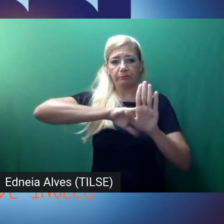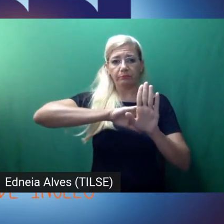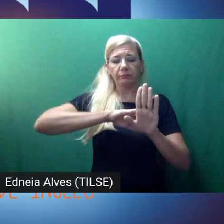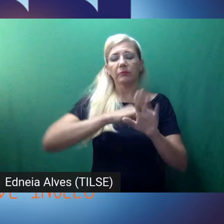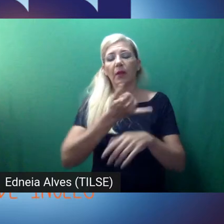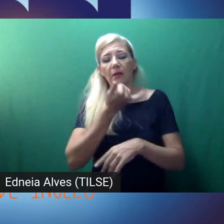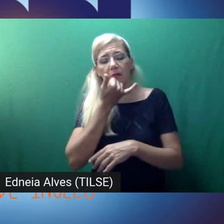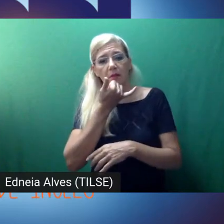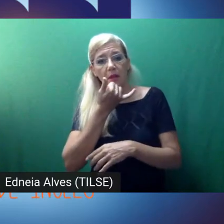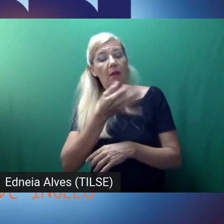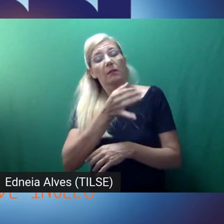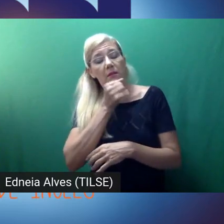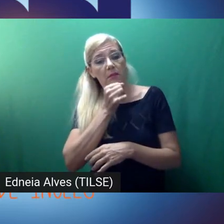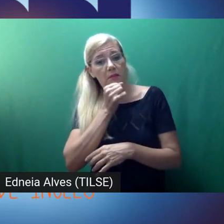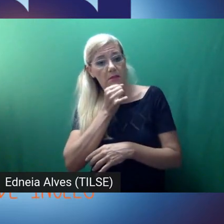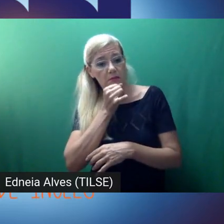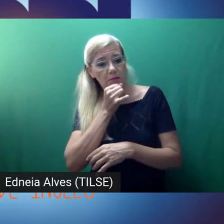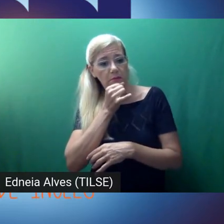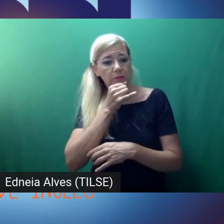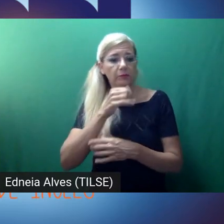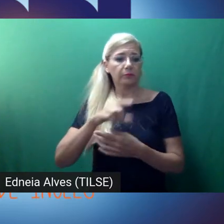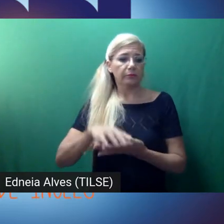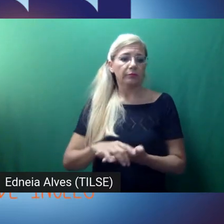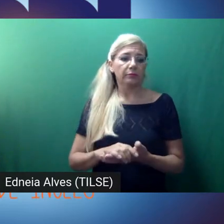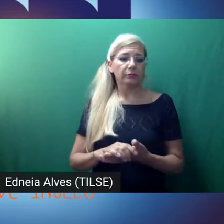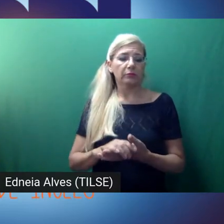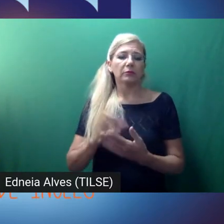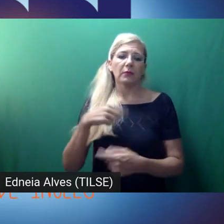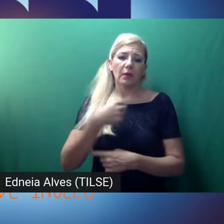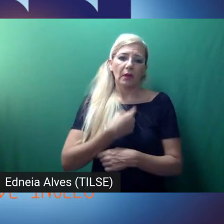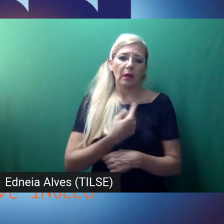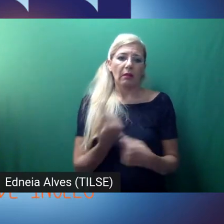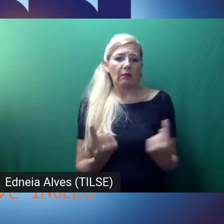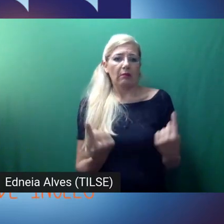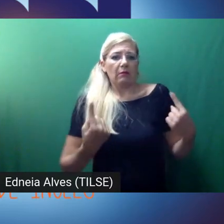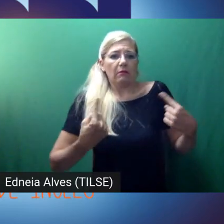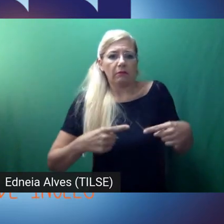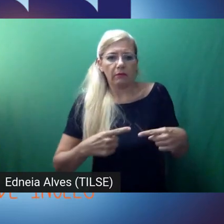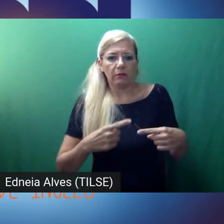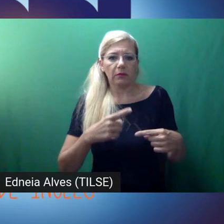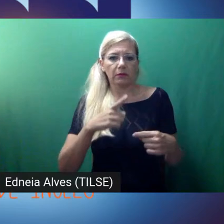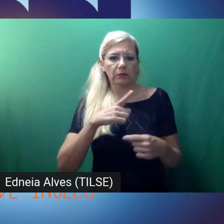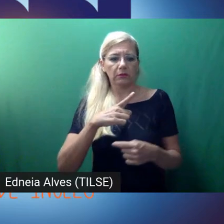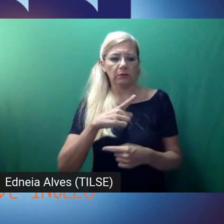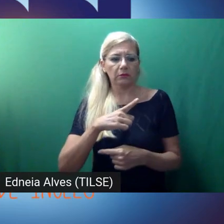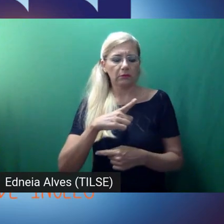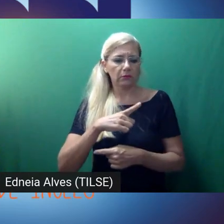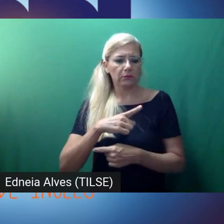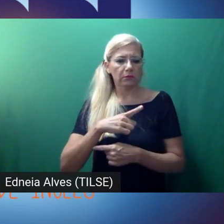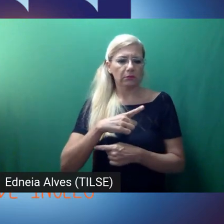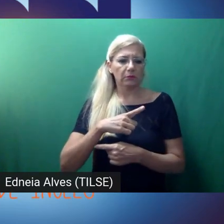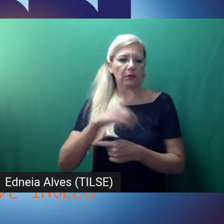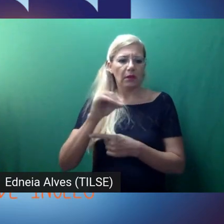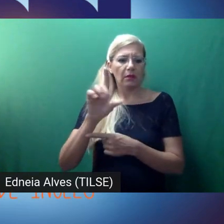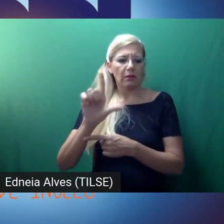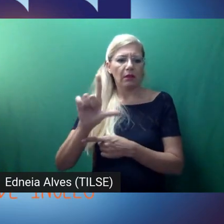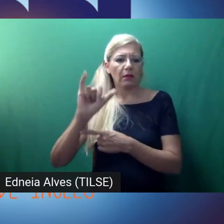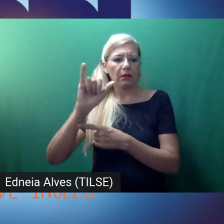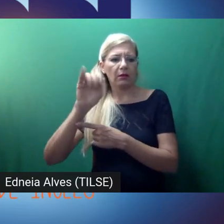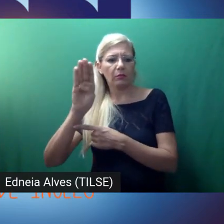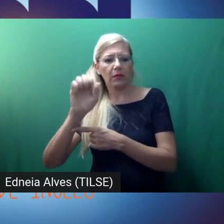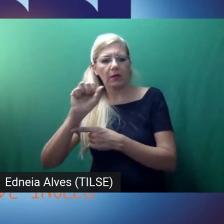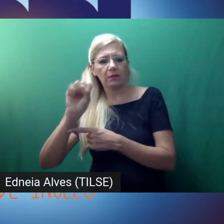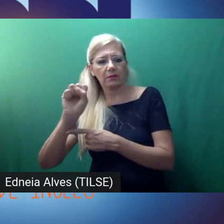example, we have to fight this issue on a daily basis, even including